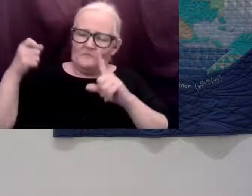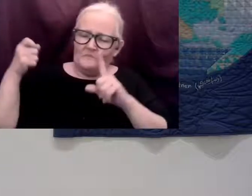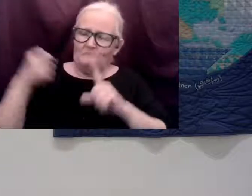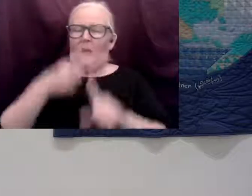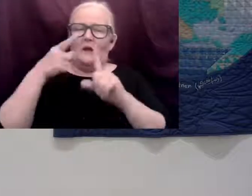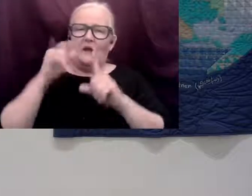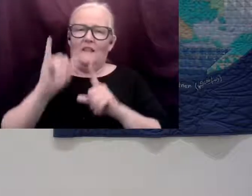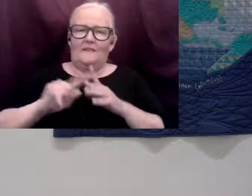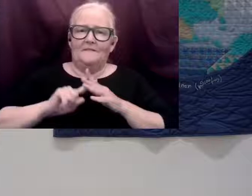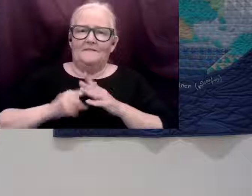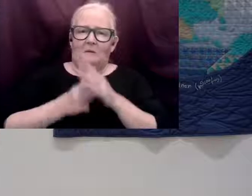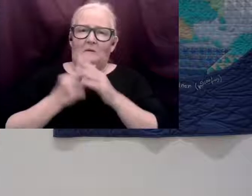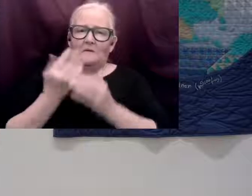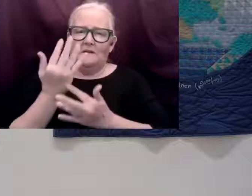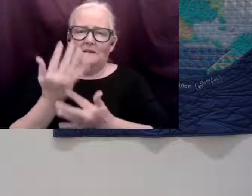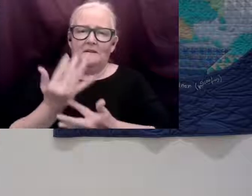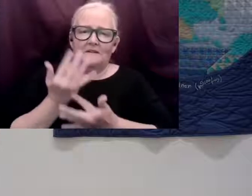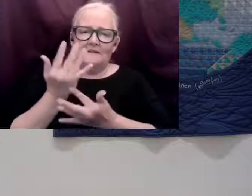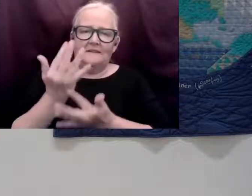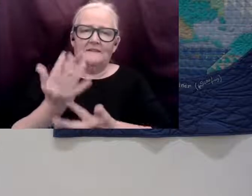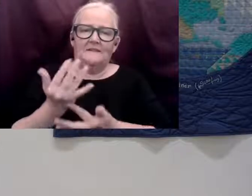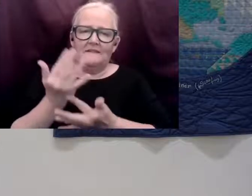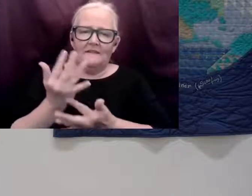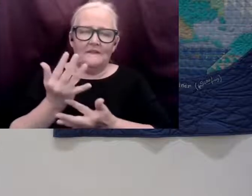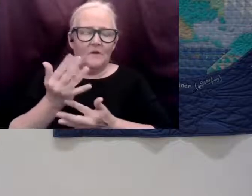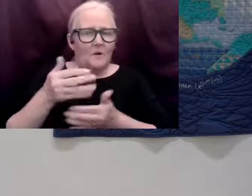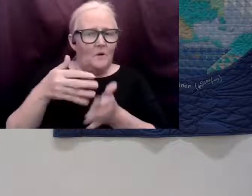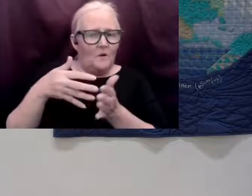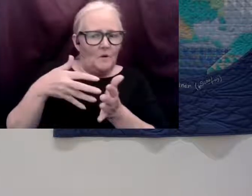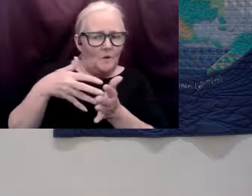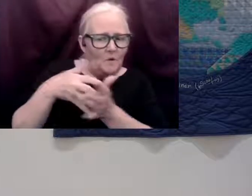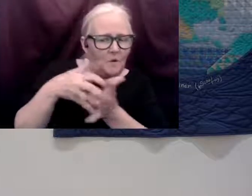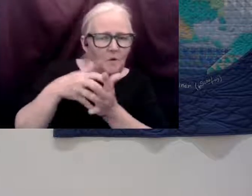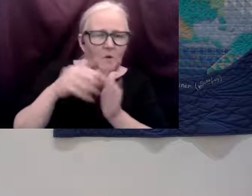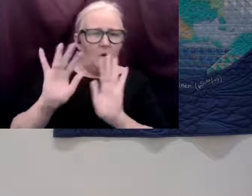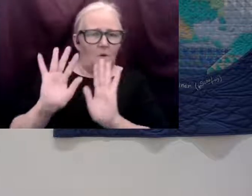spark, fragile, full of